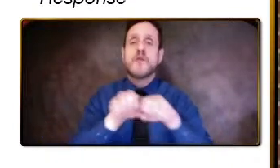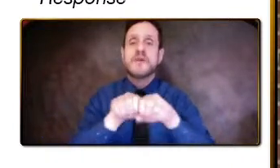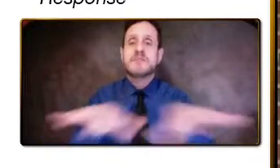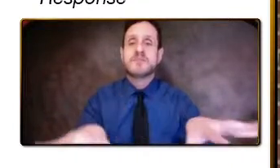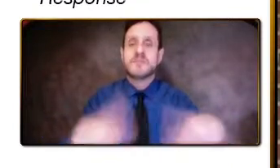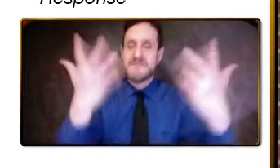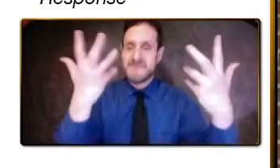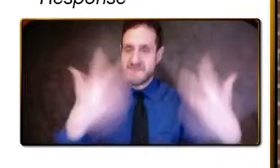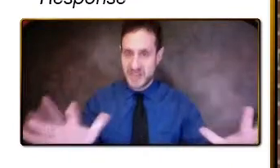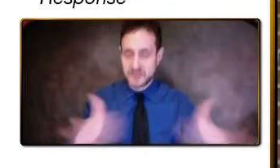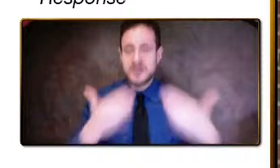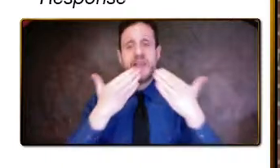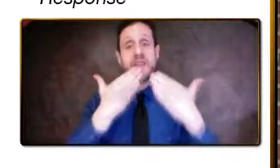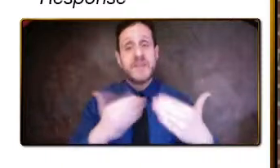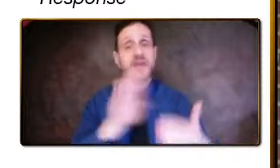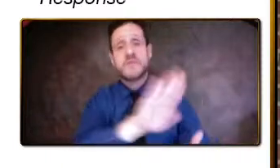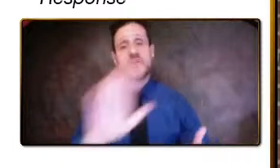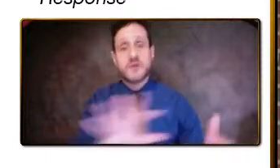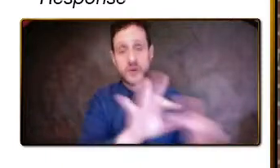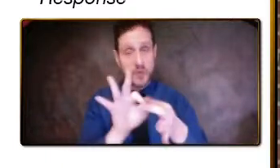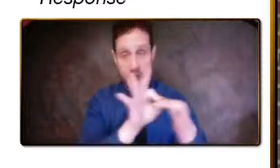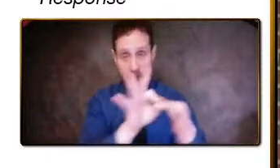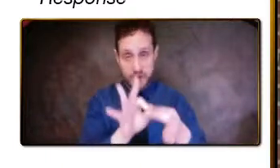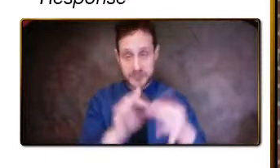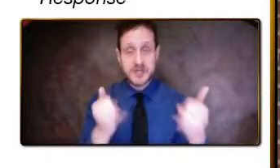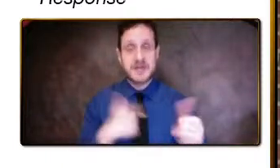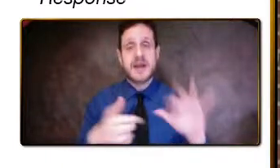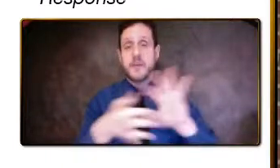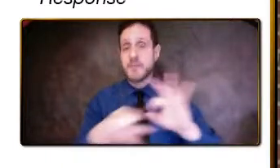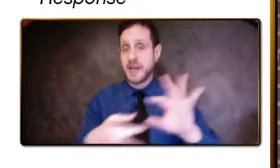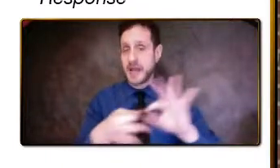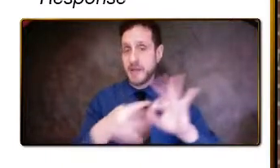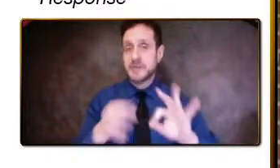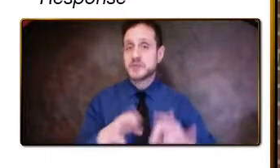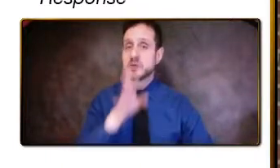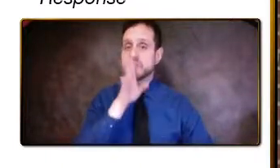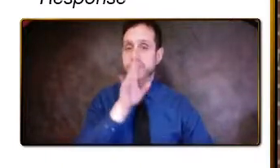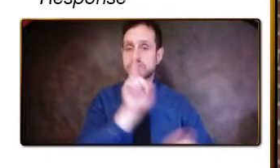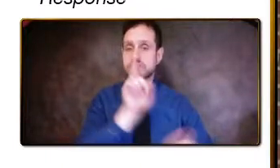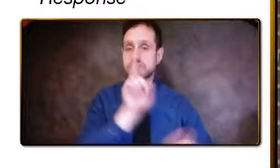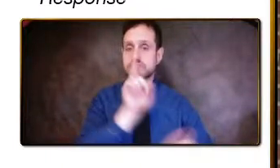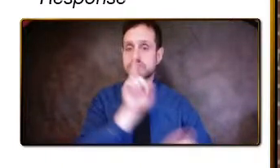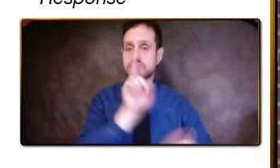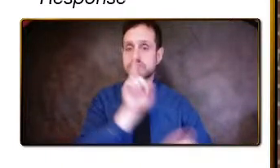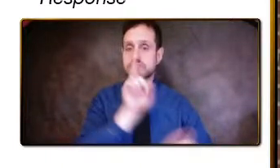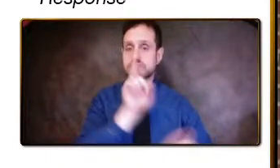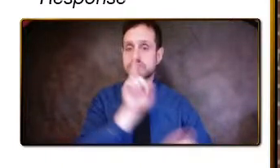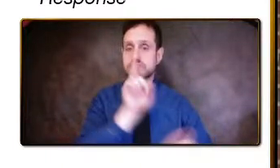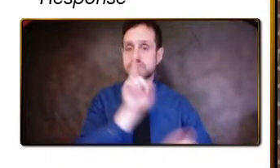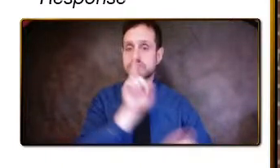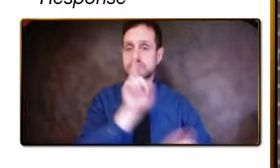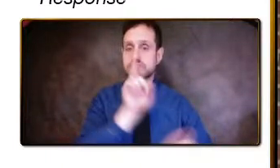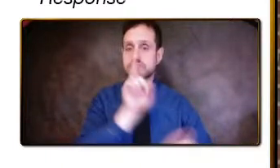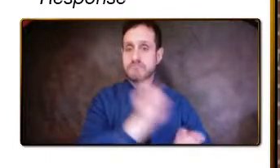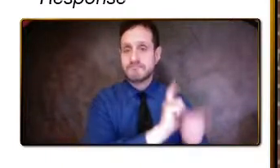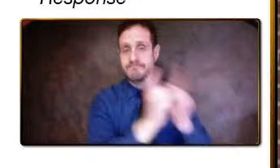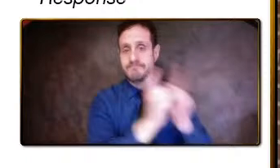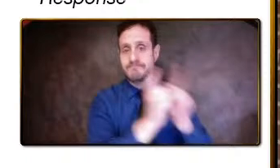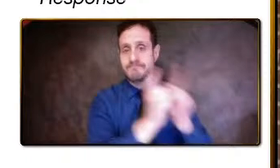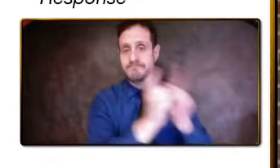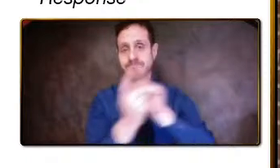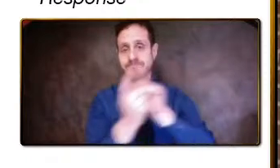I will summarize comments in Spanish. Buenas tardes a todos y feliz viernes a